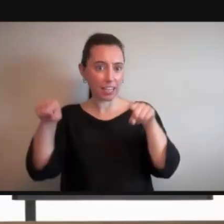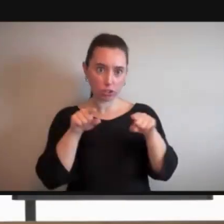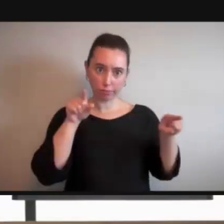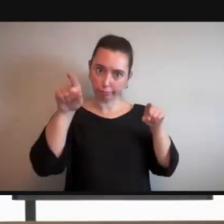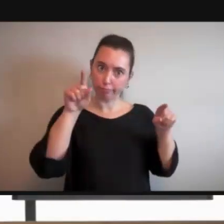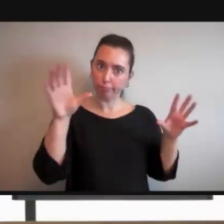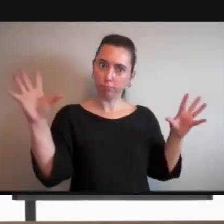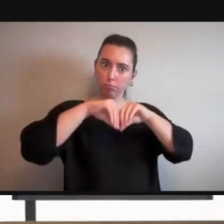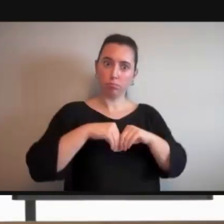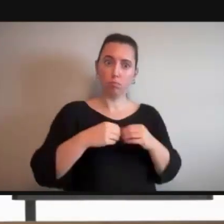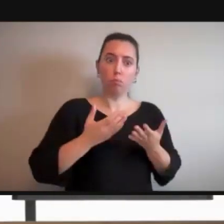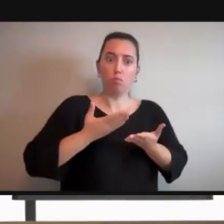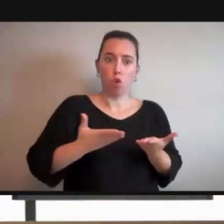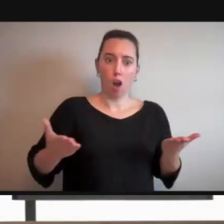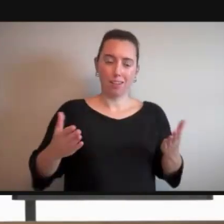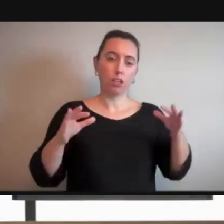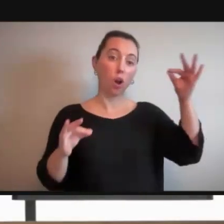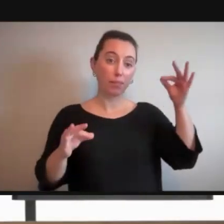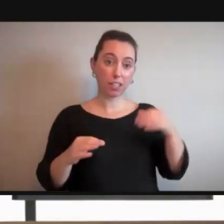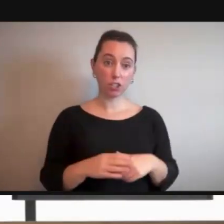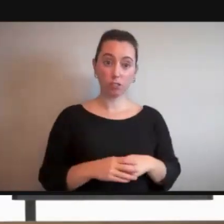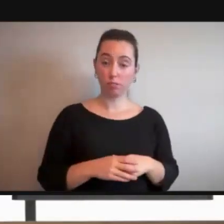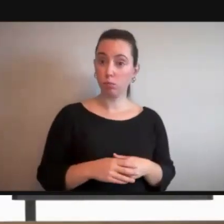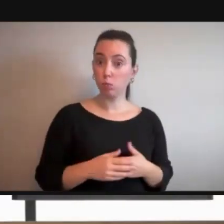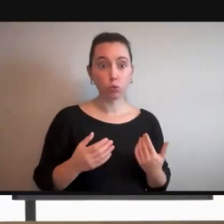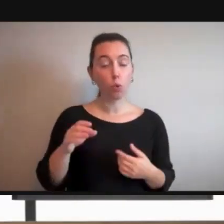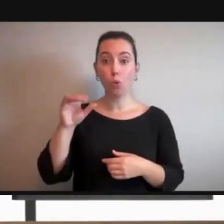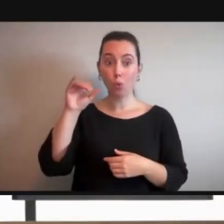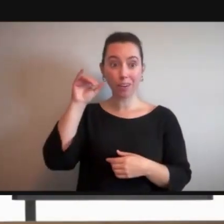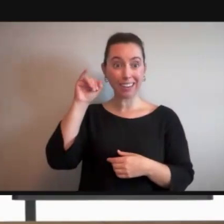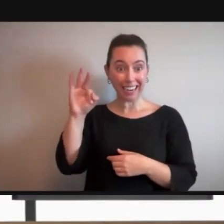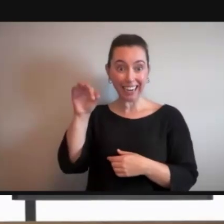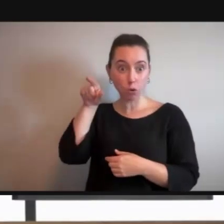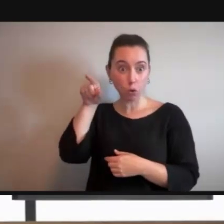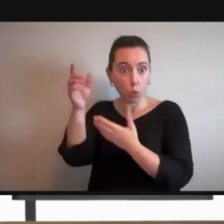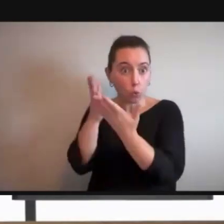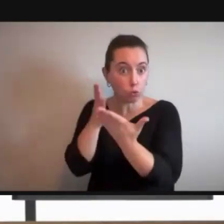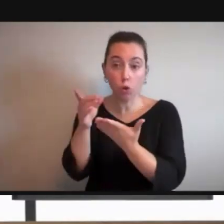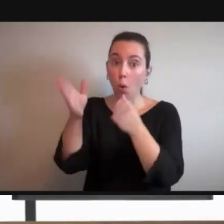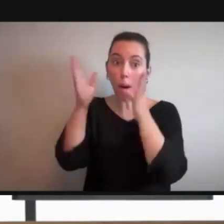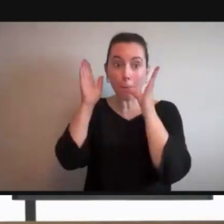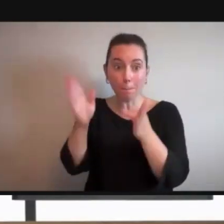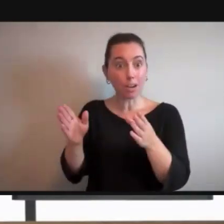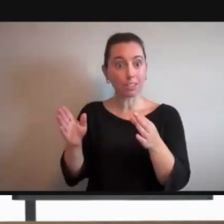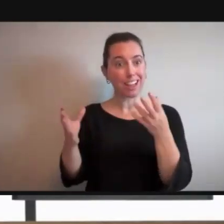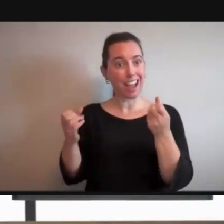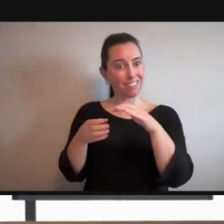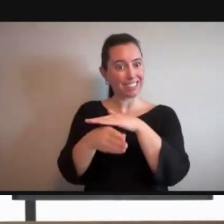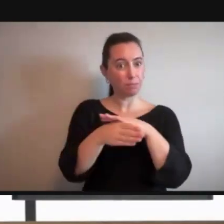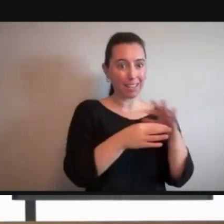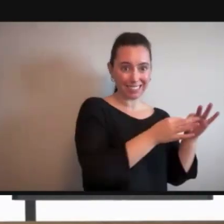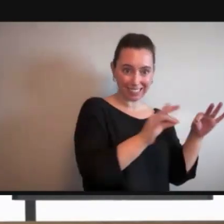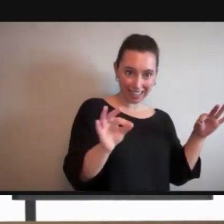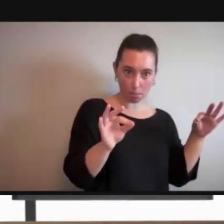public bodies who are required to publish accessibility statements, by default, they would be